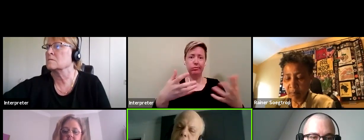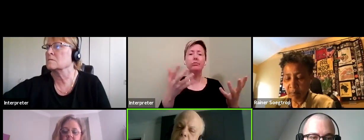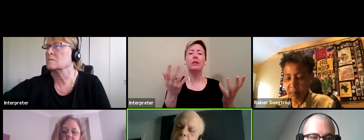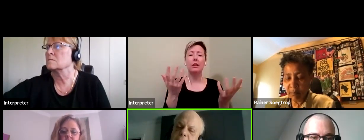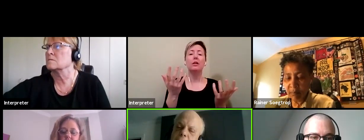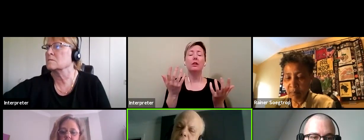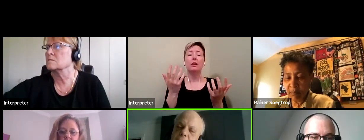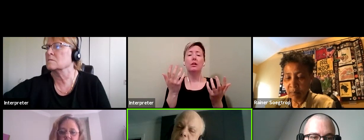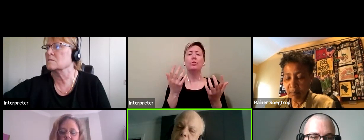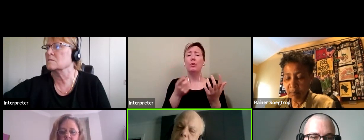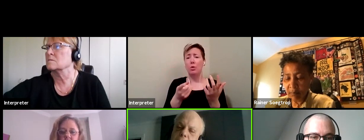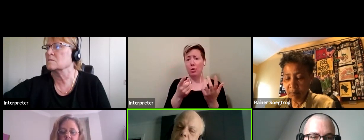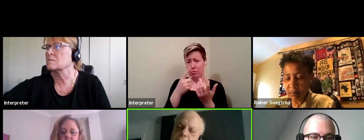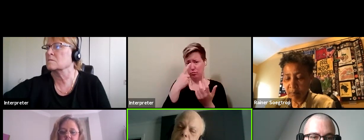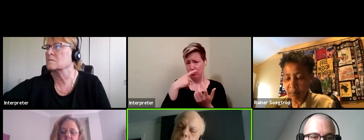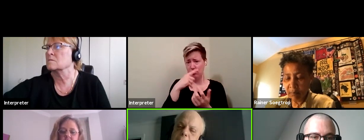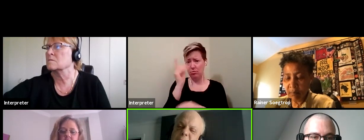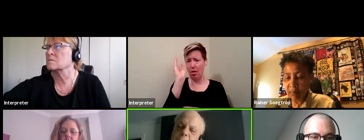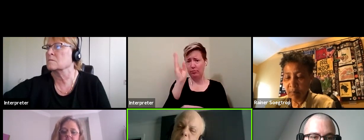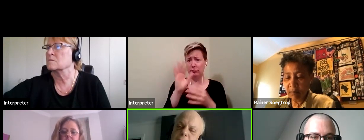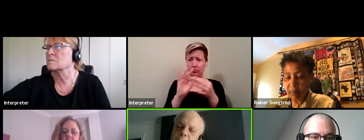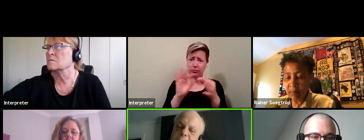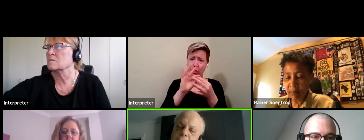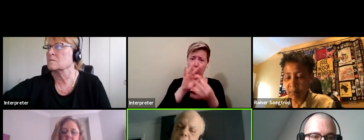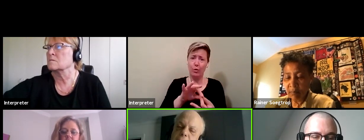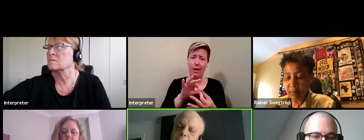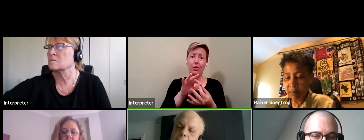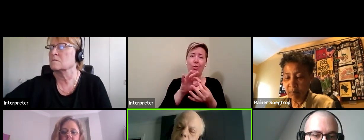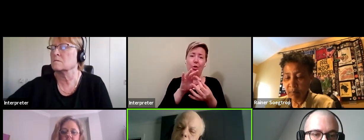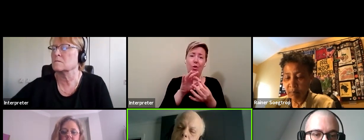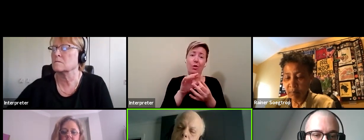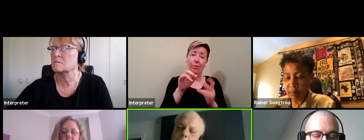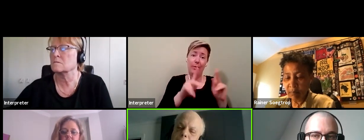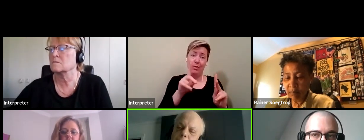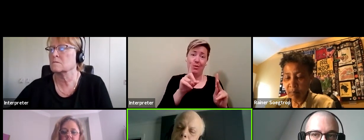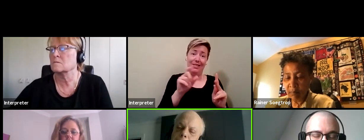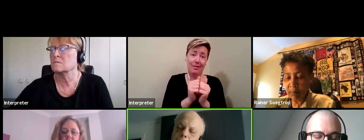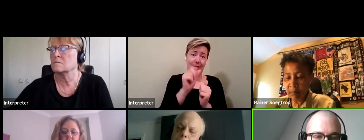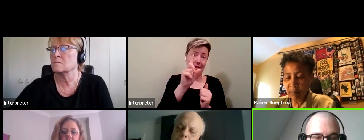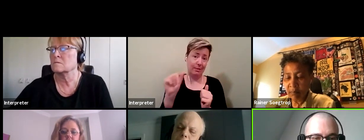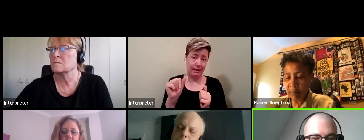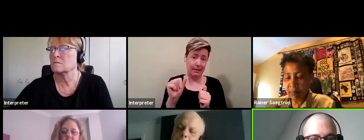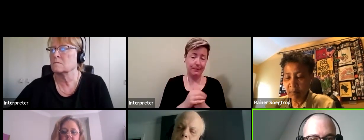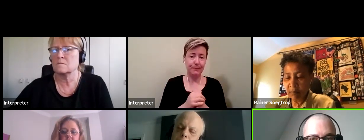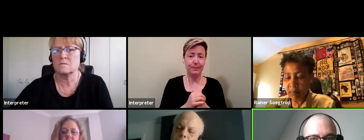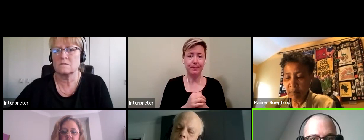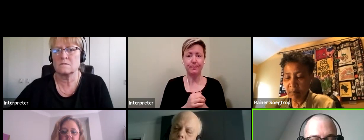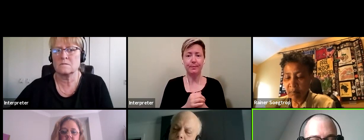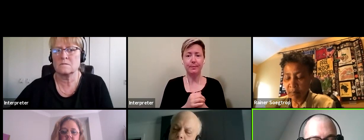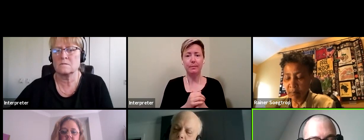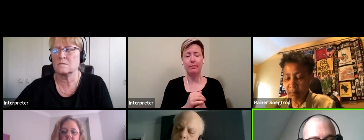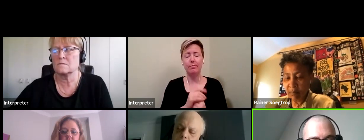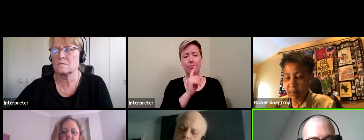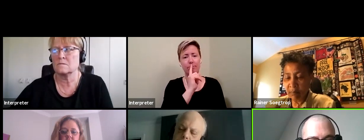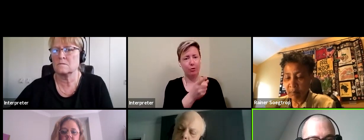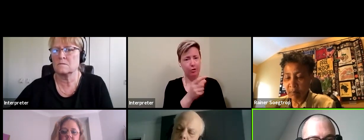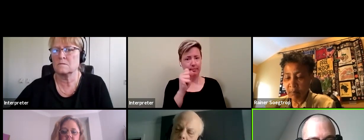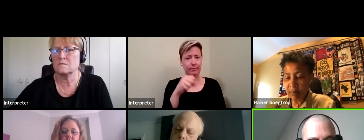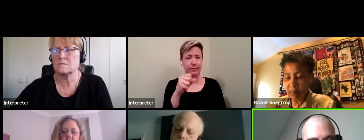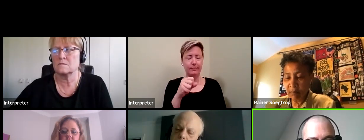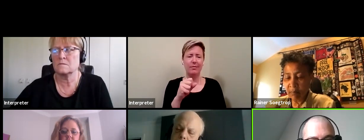about the impact that this threatens for people with disabilities? Definitely. Thank you, David. Just a